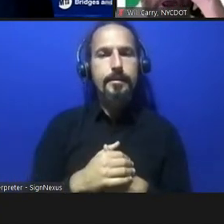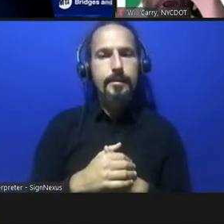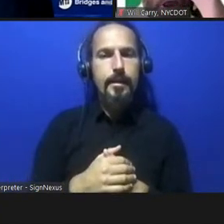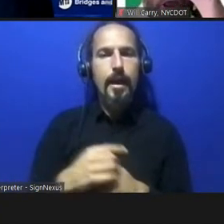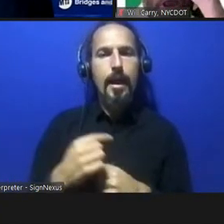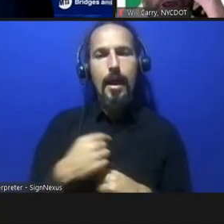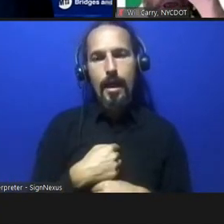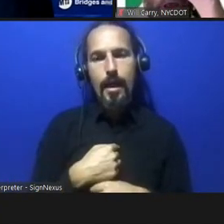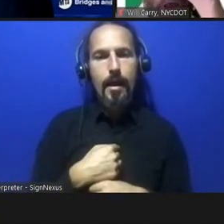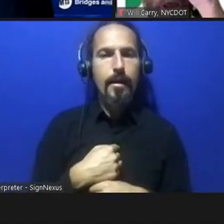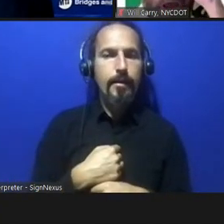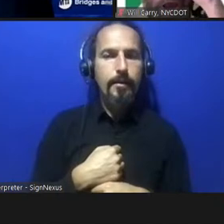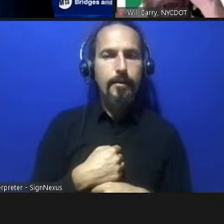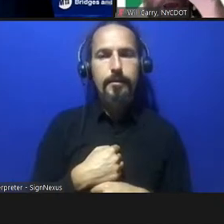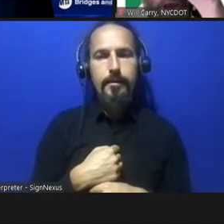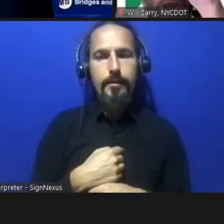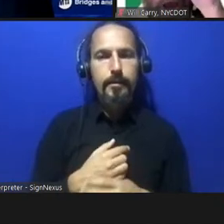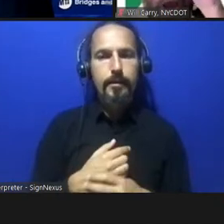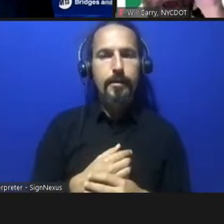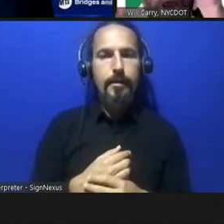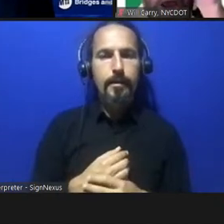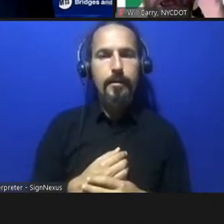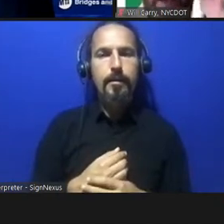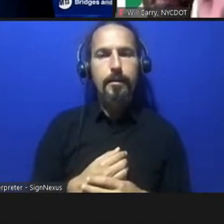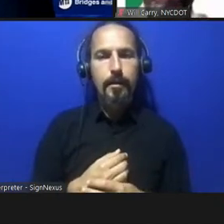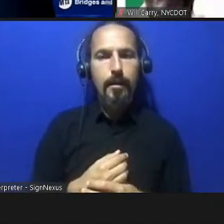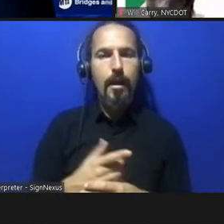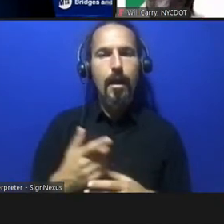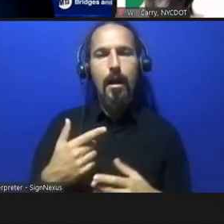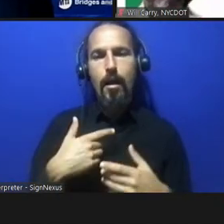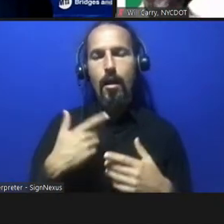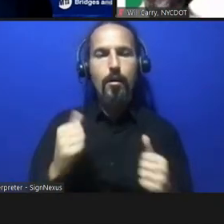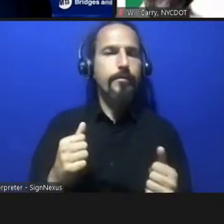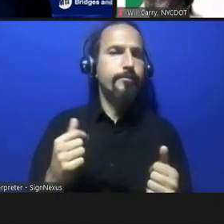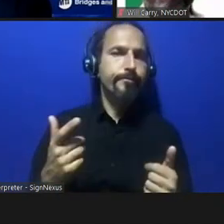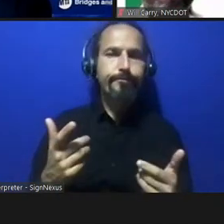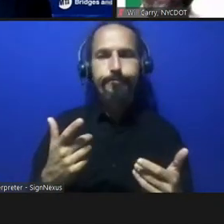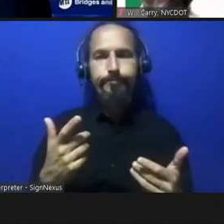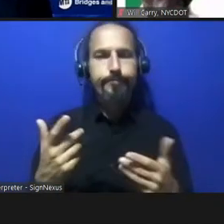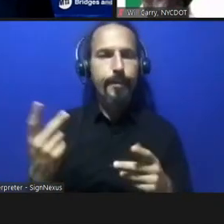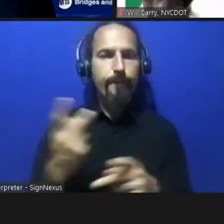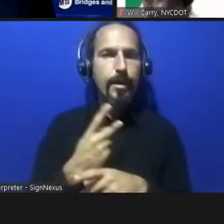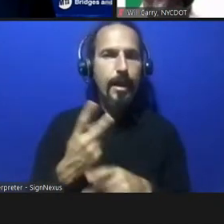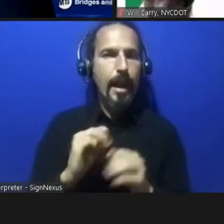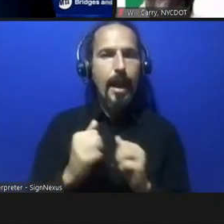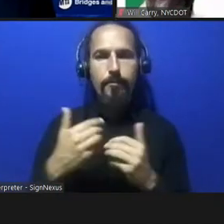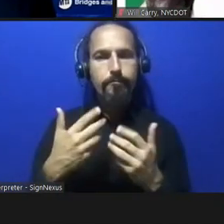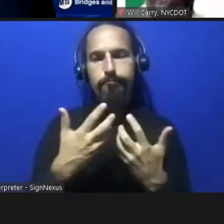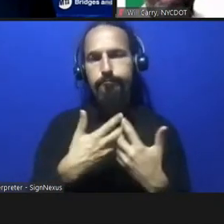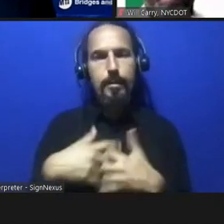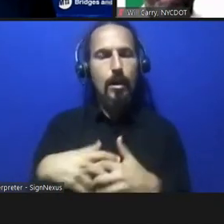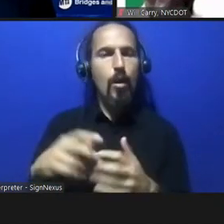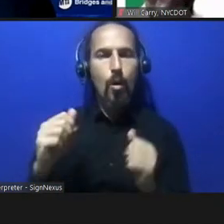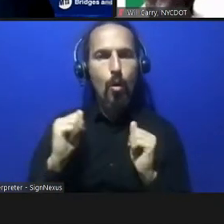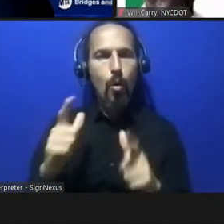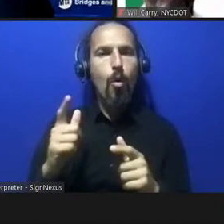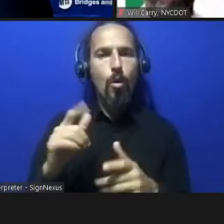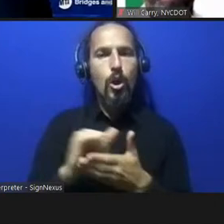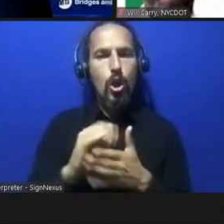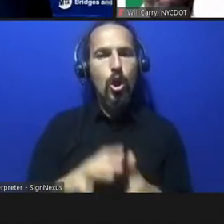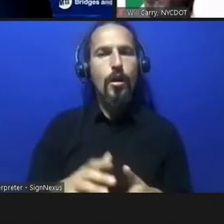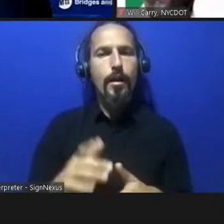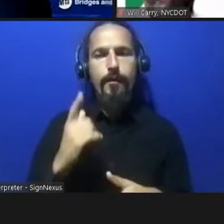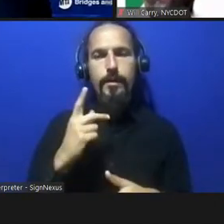i'm somebody who makes lemonade out of lemons so i kind of go with the flow and i try to figure out how to work right all new yorkers figure that out we face daily